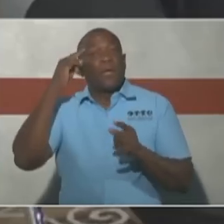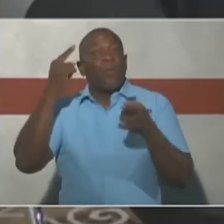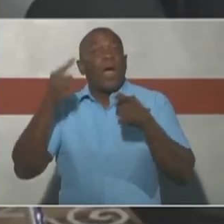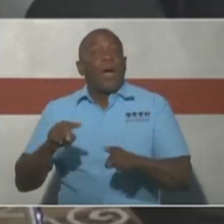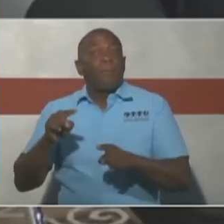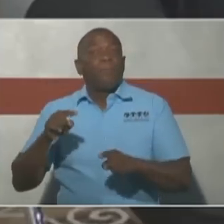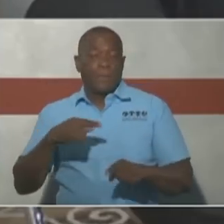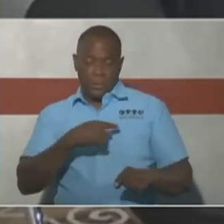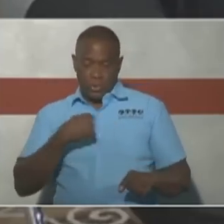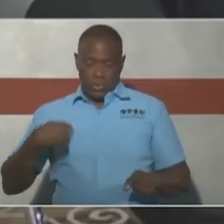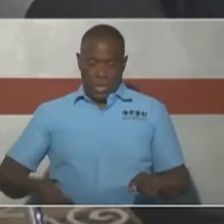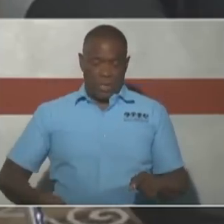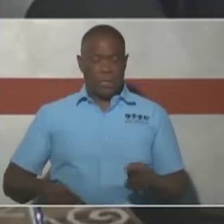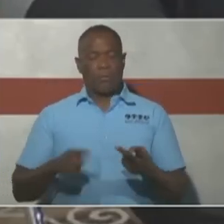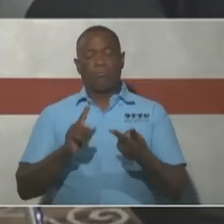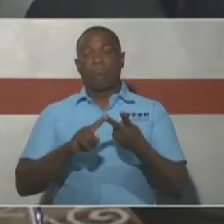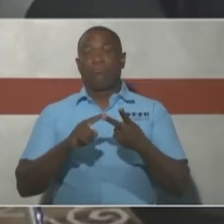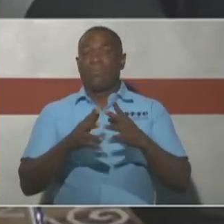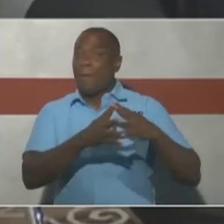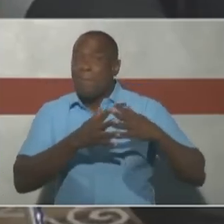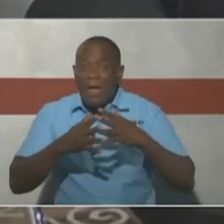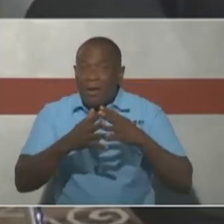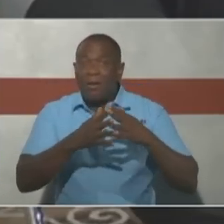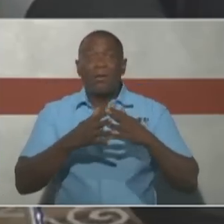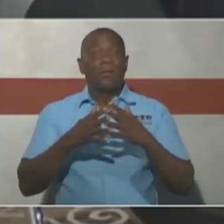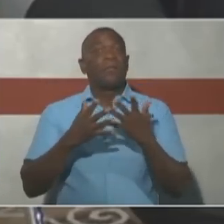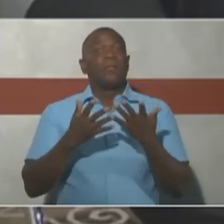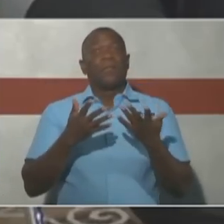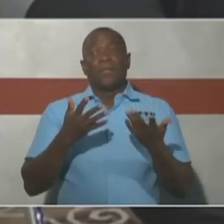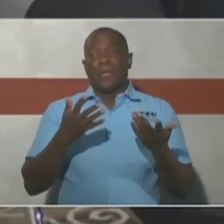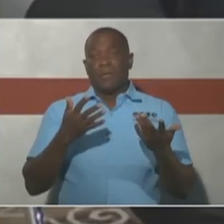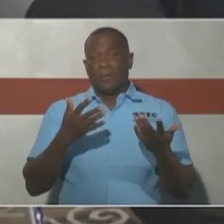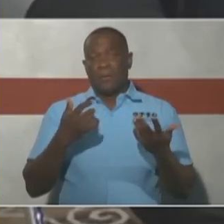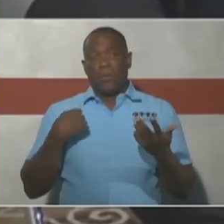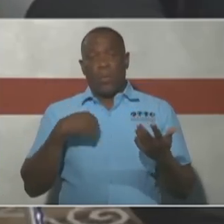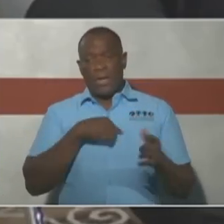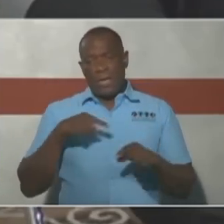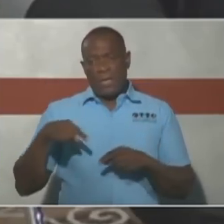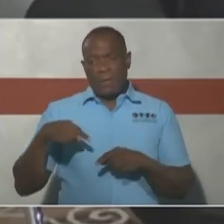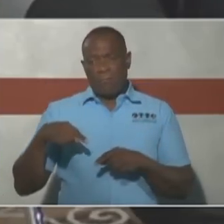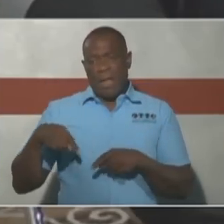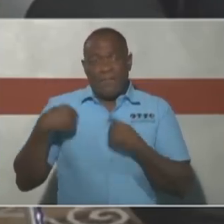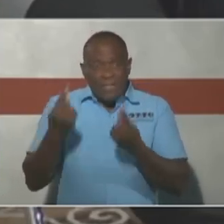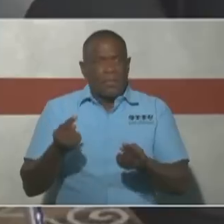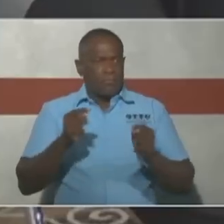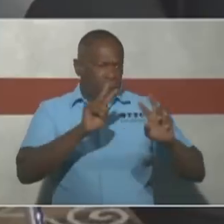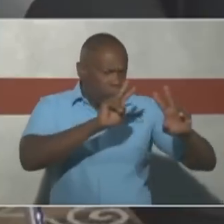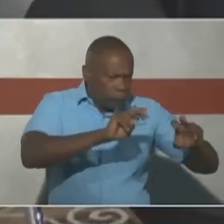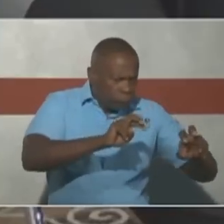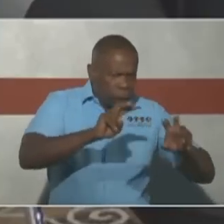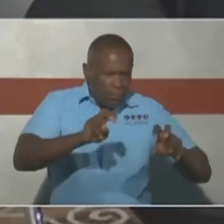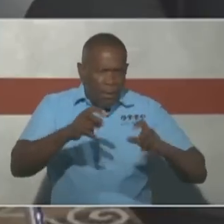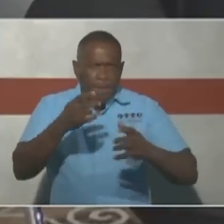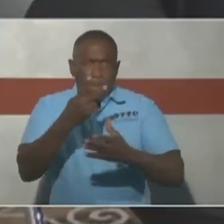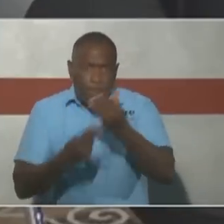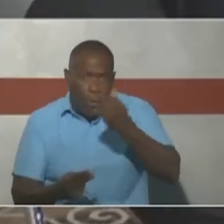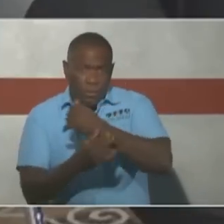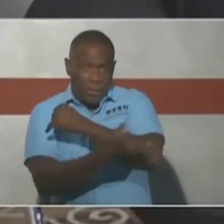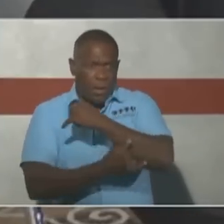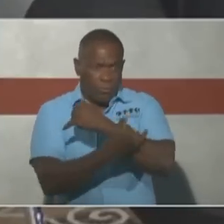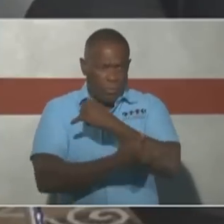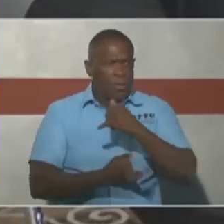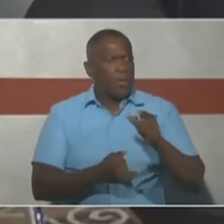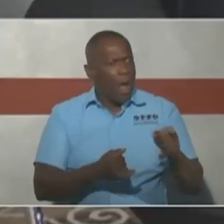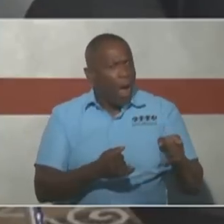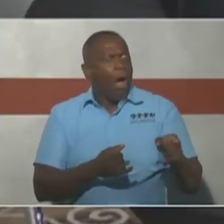Just want to circle back to something you said and to build on what Joel was asking. So you said that there's no need to institute any sort of restrictions on travel